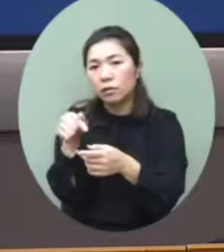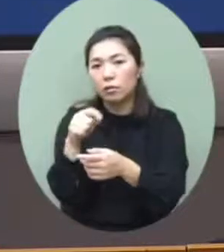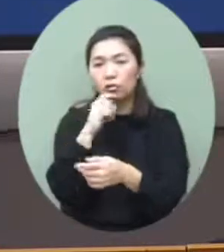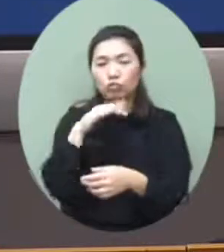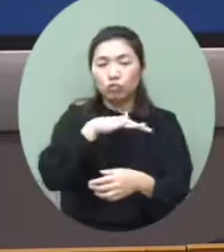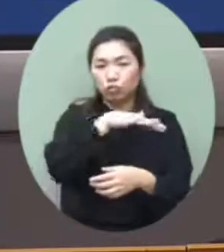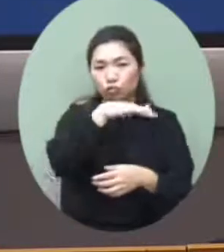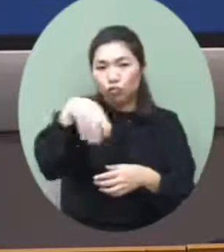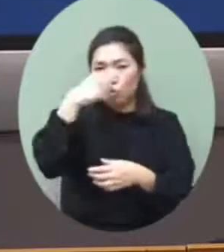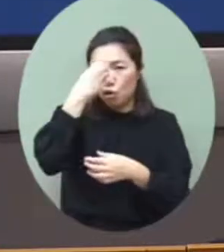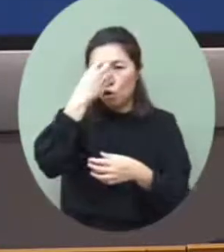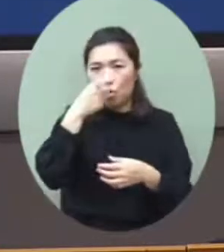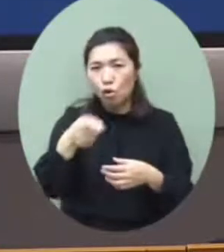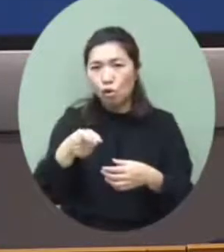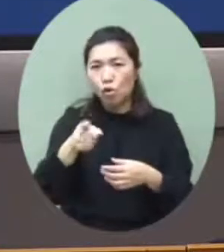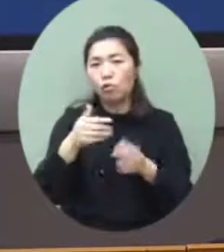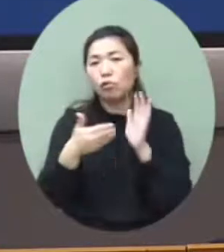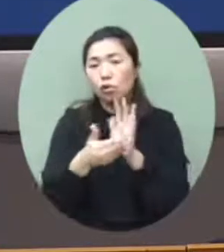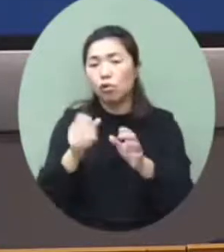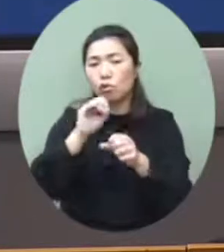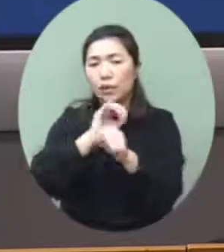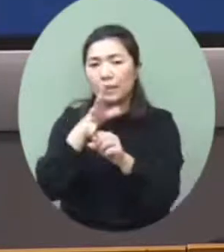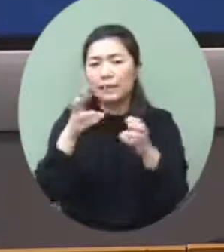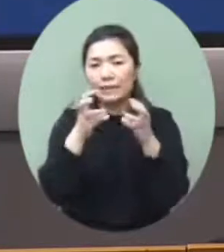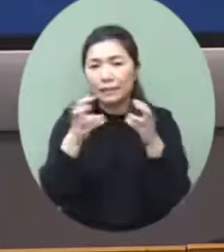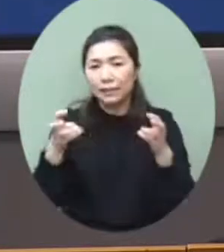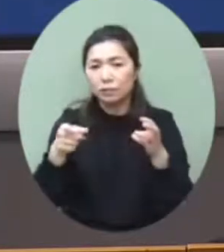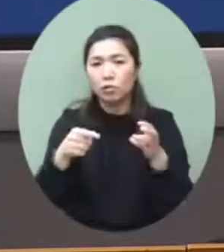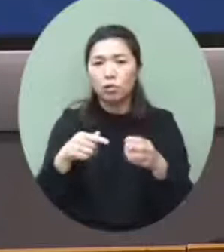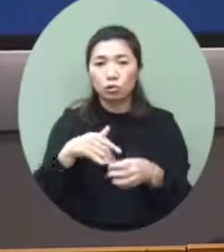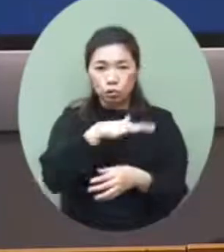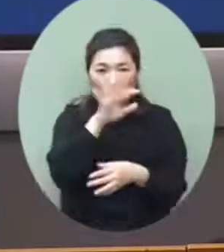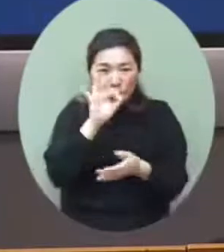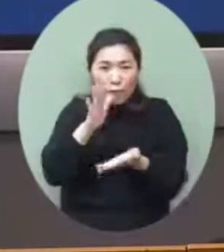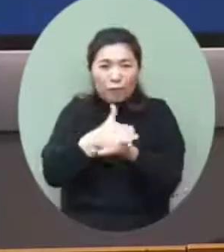with high sewage viral loads, and